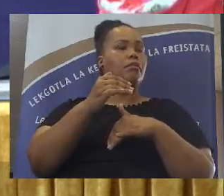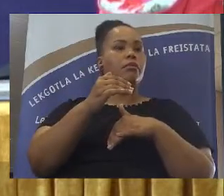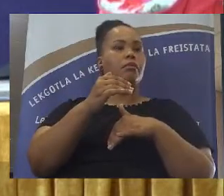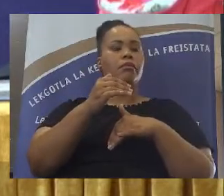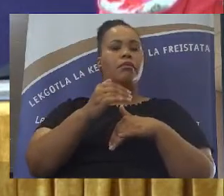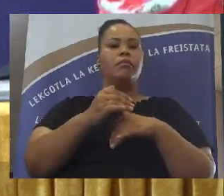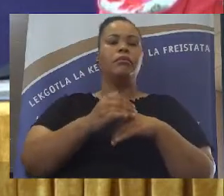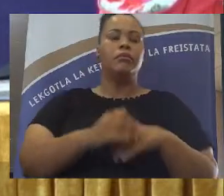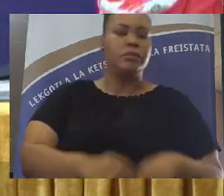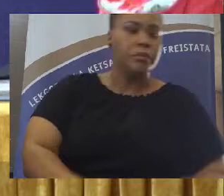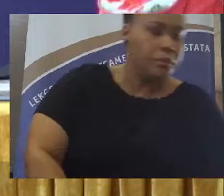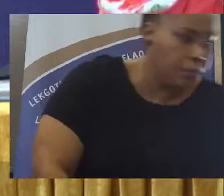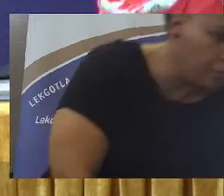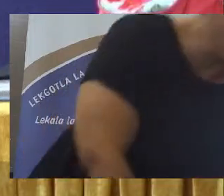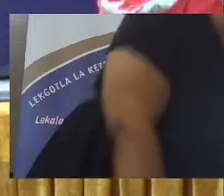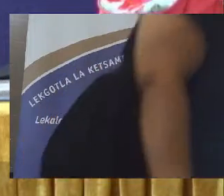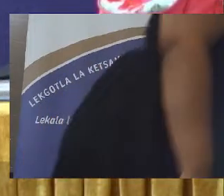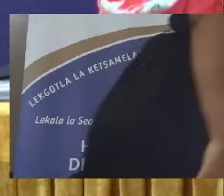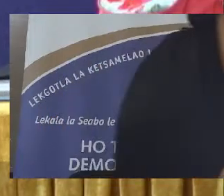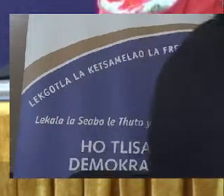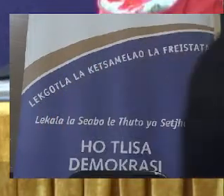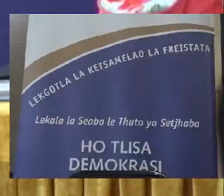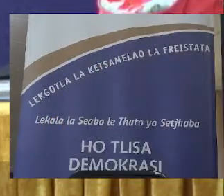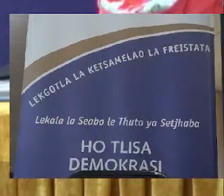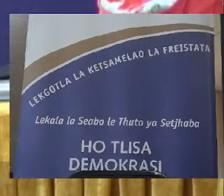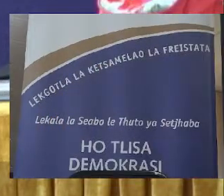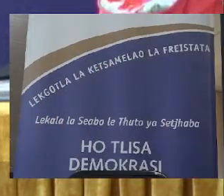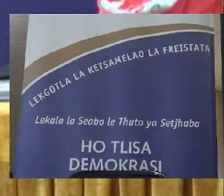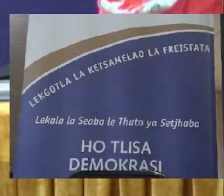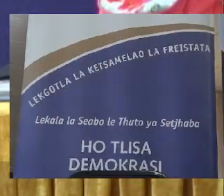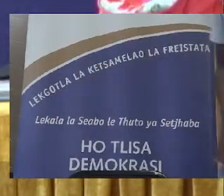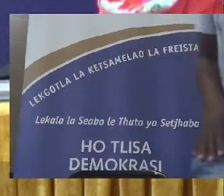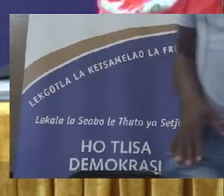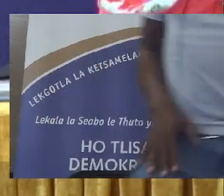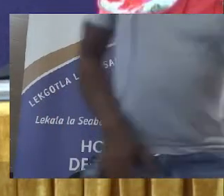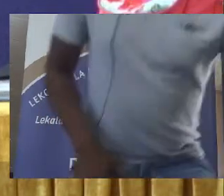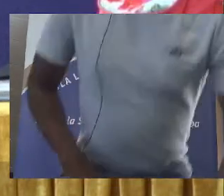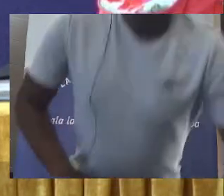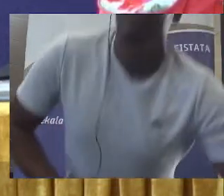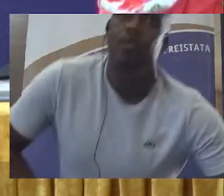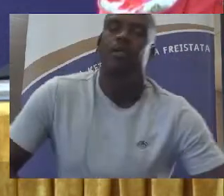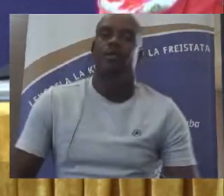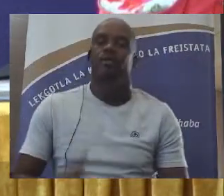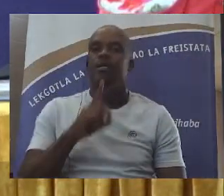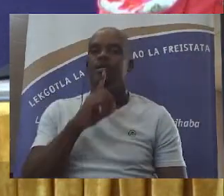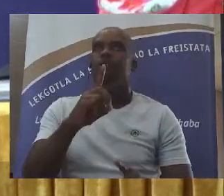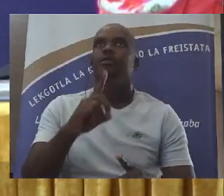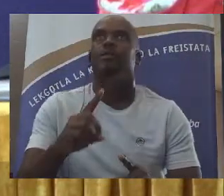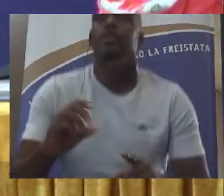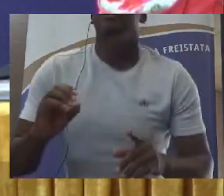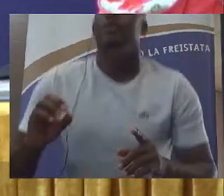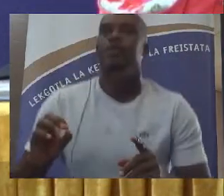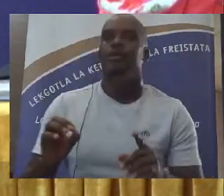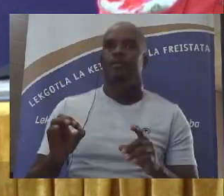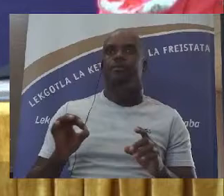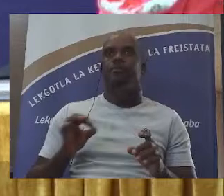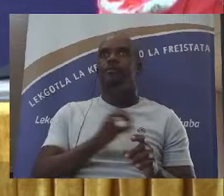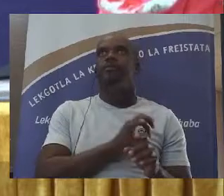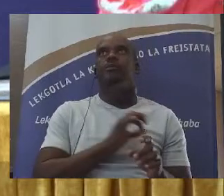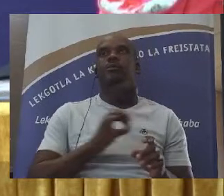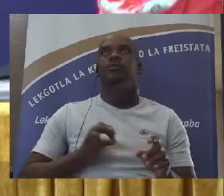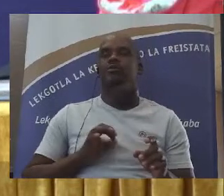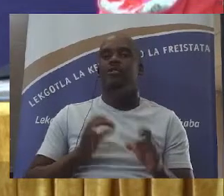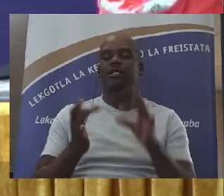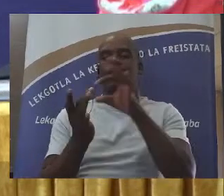Clause 88 of this bill provides for the exceptions under which the minister may suspend, cancel